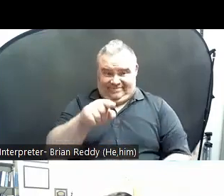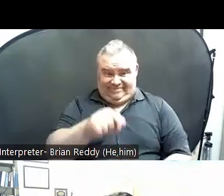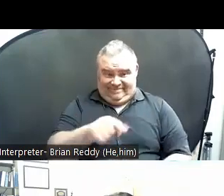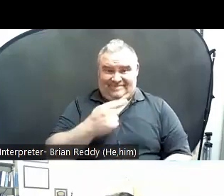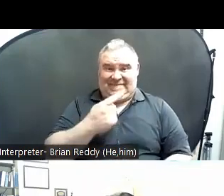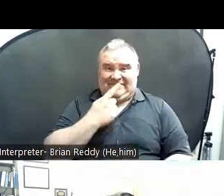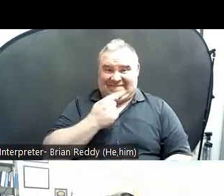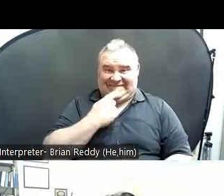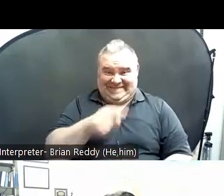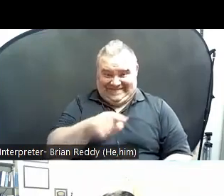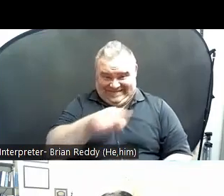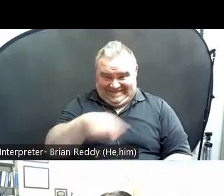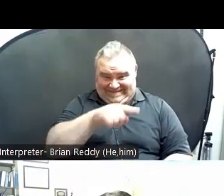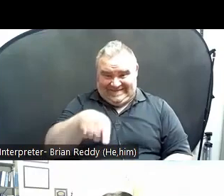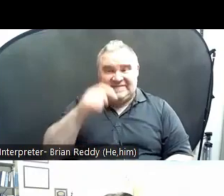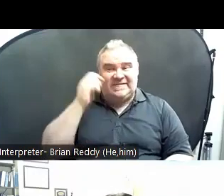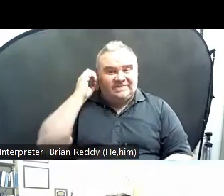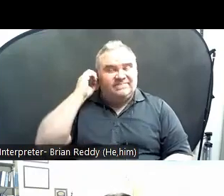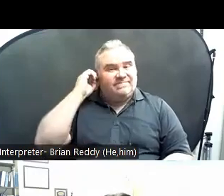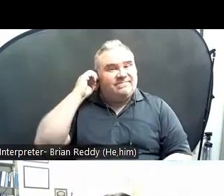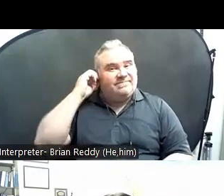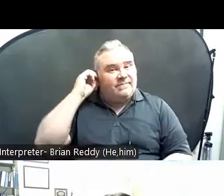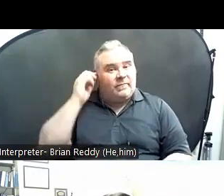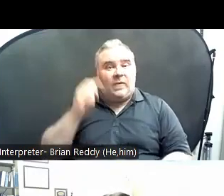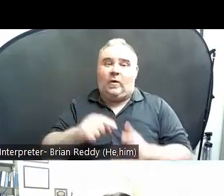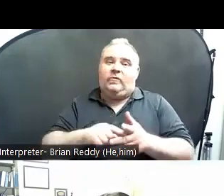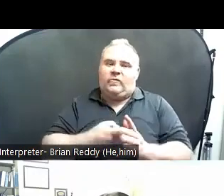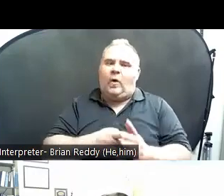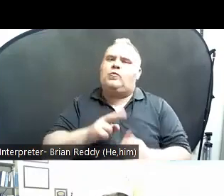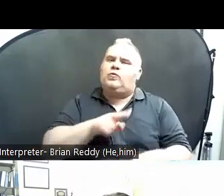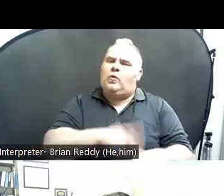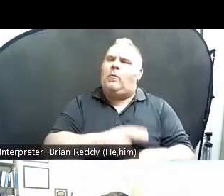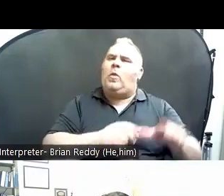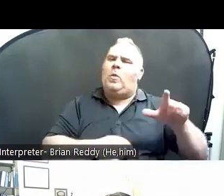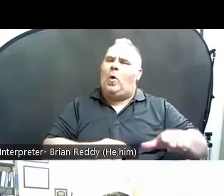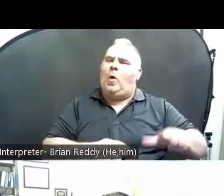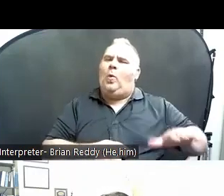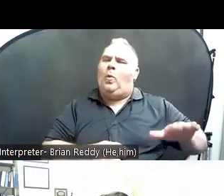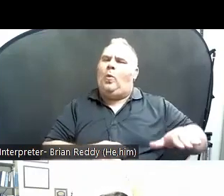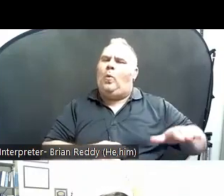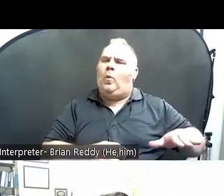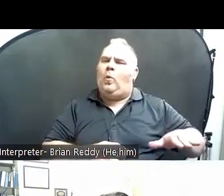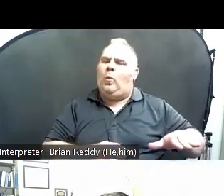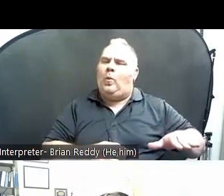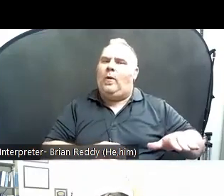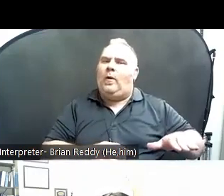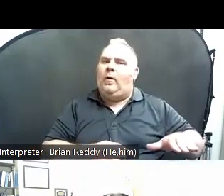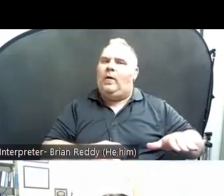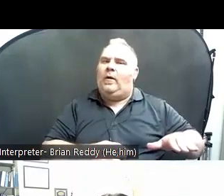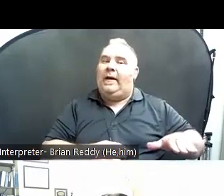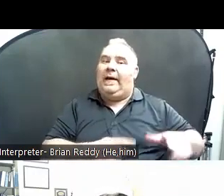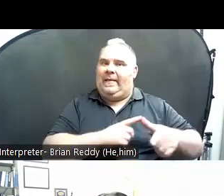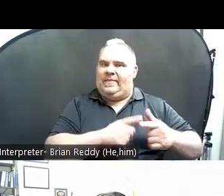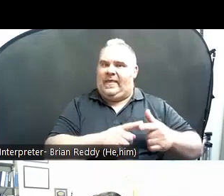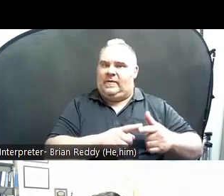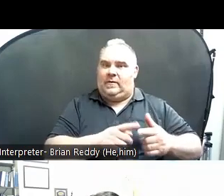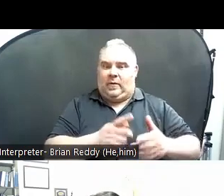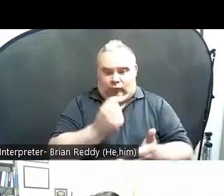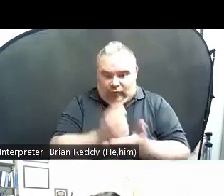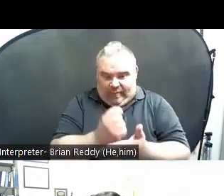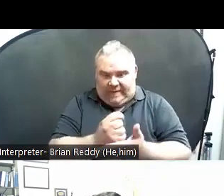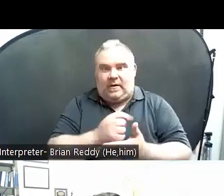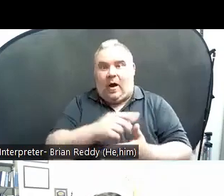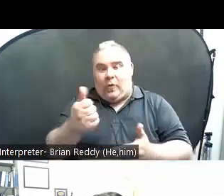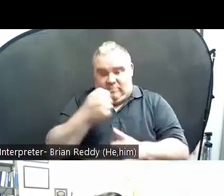to accelerated aging, meaning that they start from a lower point of function when they receive treatment, and then the deficits over